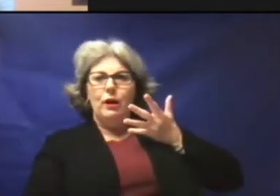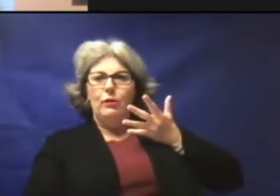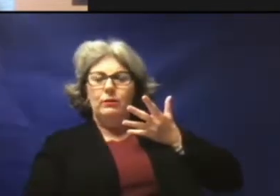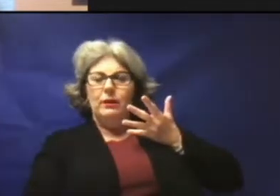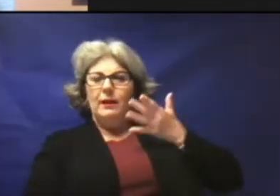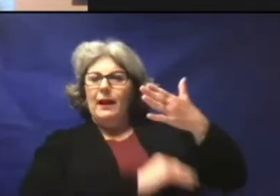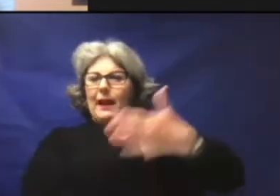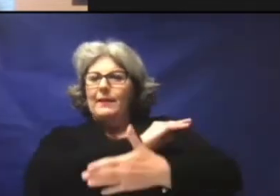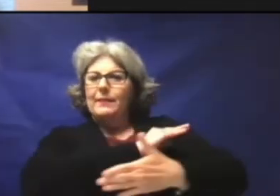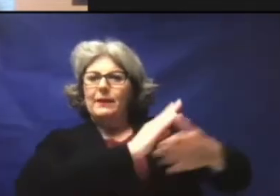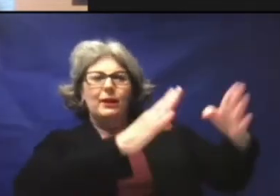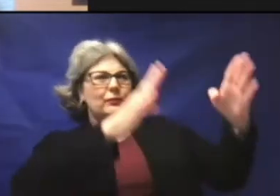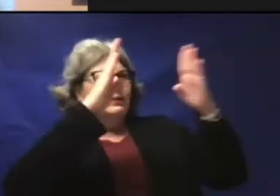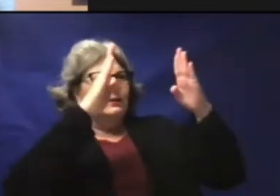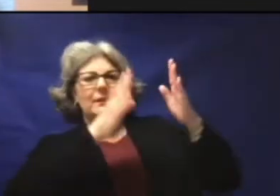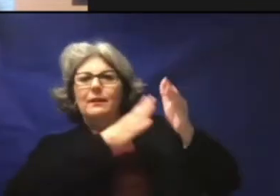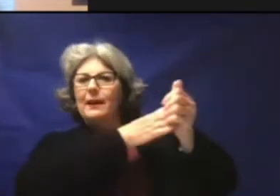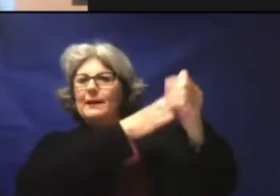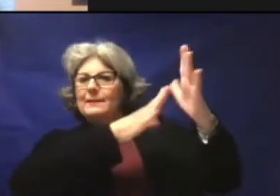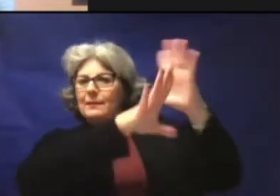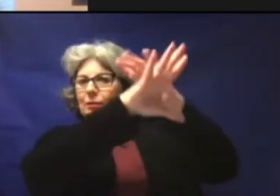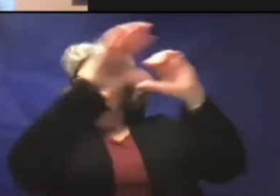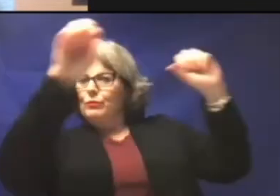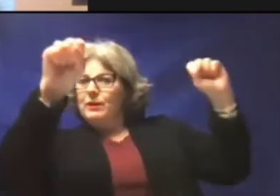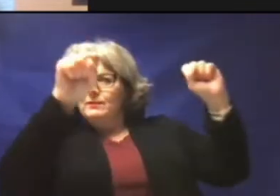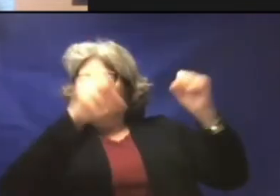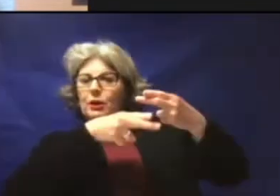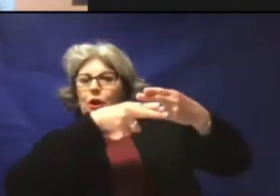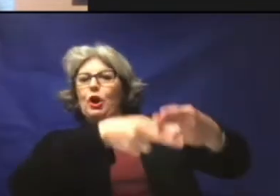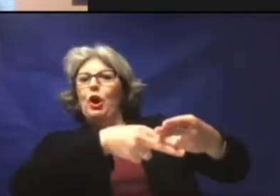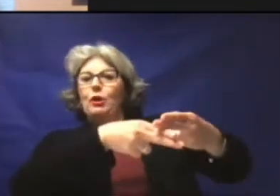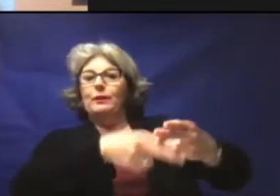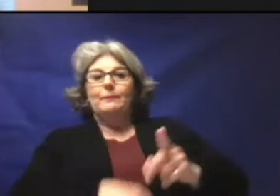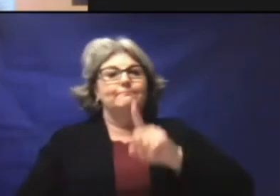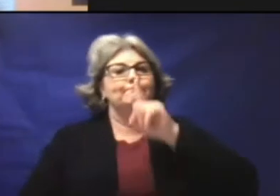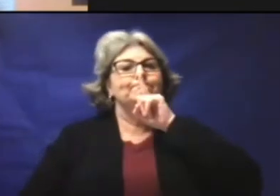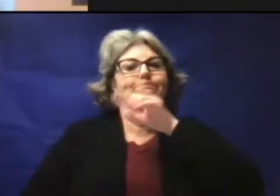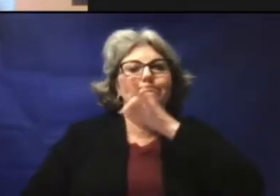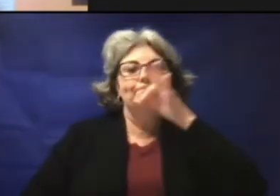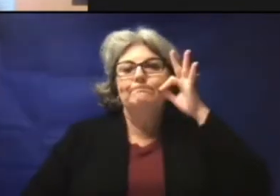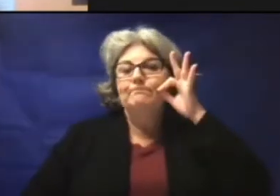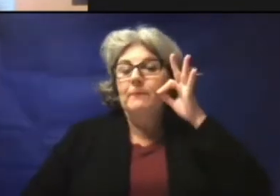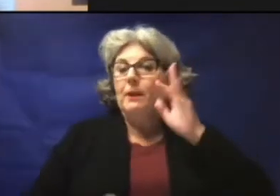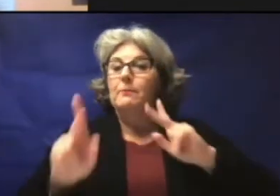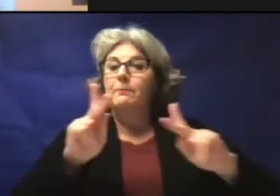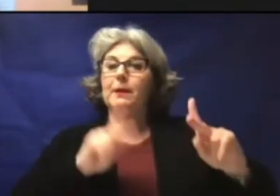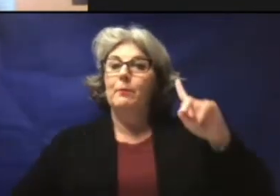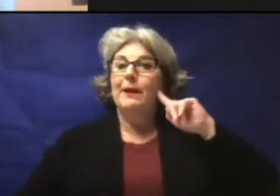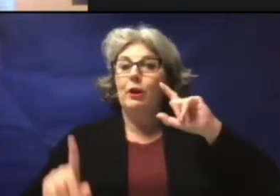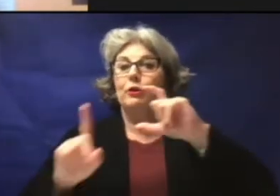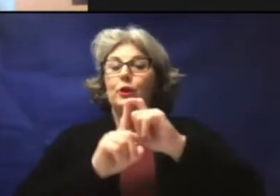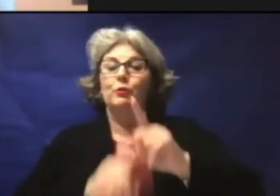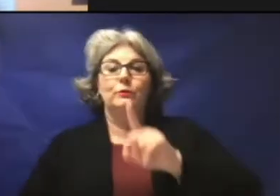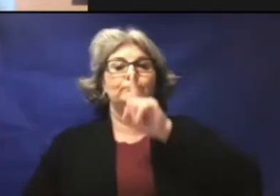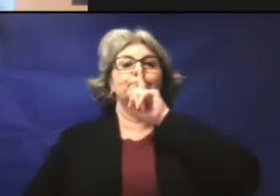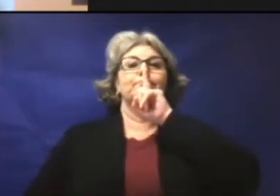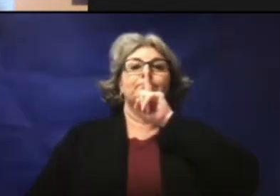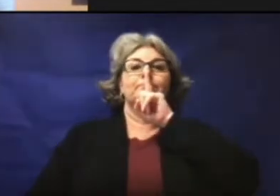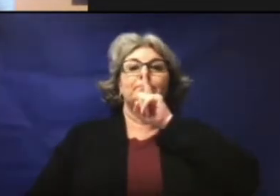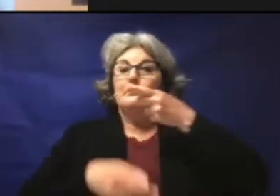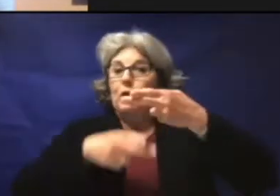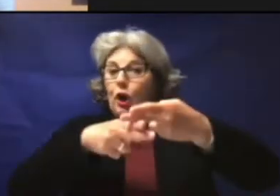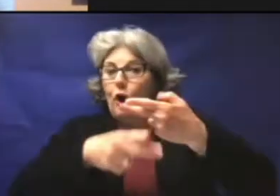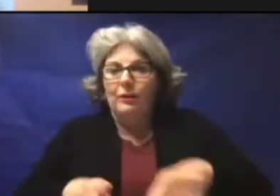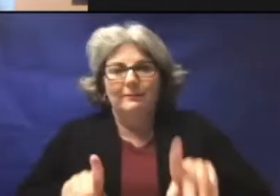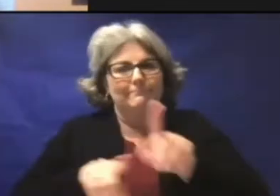listened as our leadership called it something that I won't even want to repeat because I don't want anybody to hear those words anymore. So I don't even call it